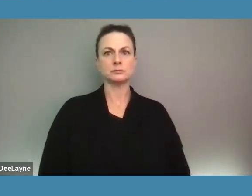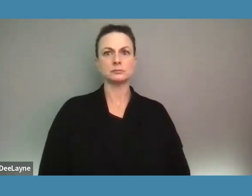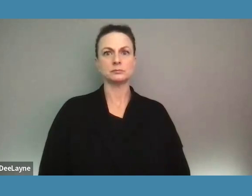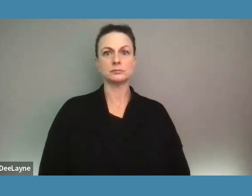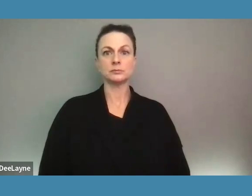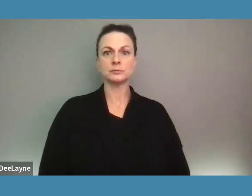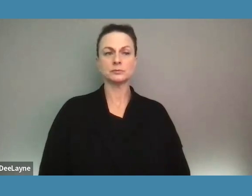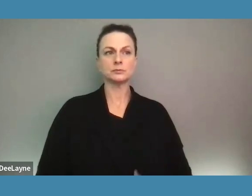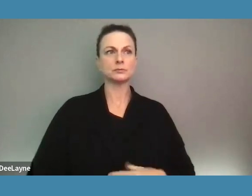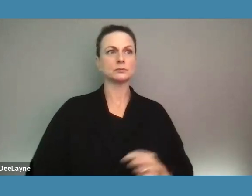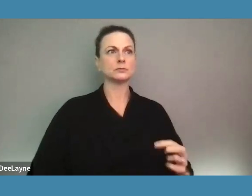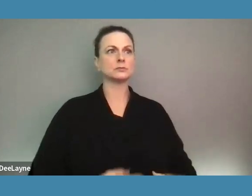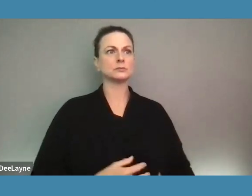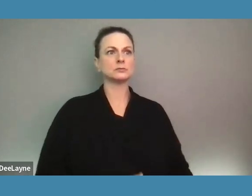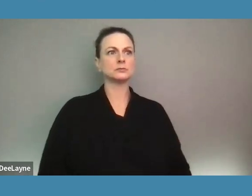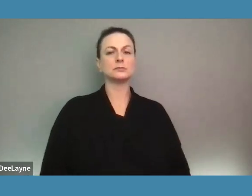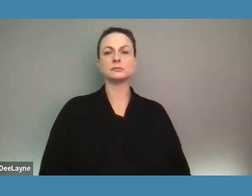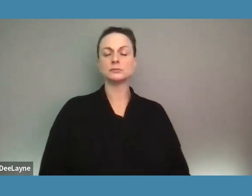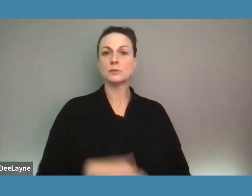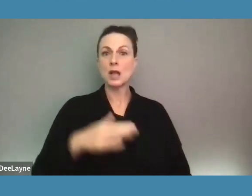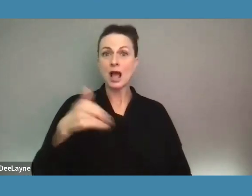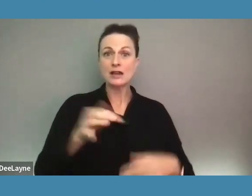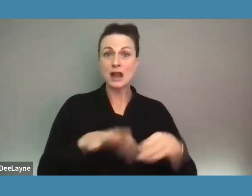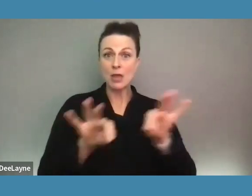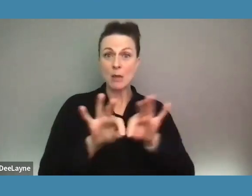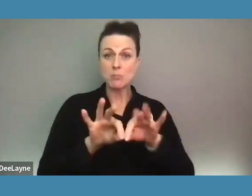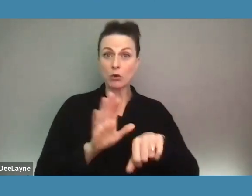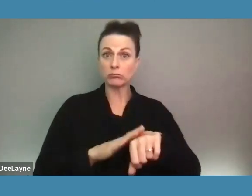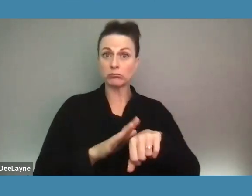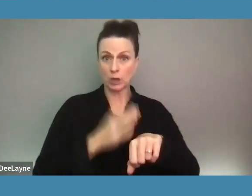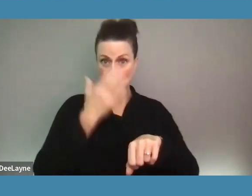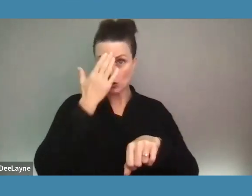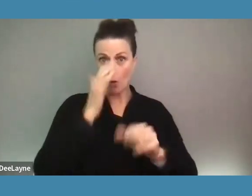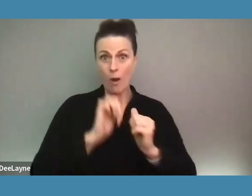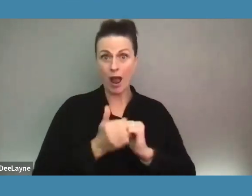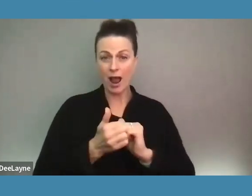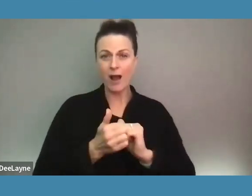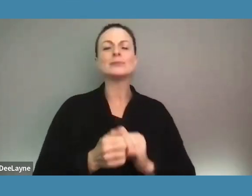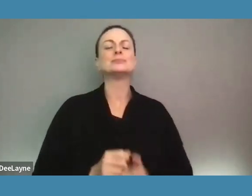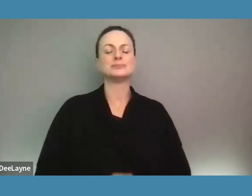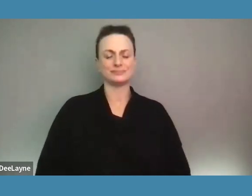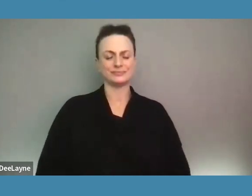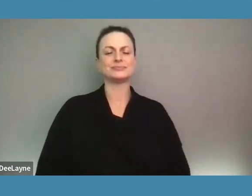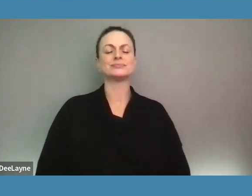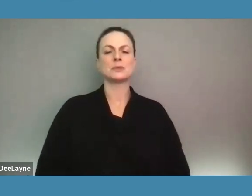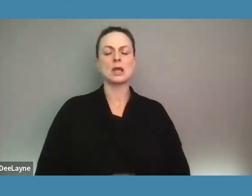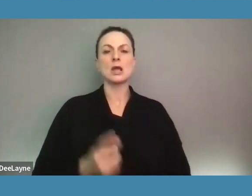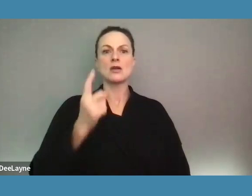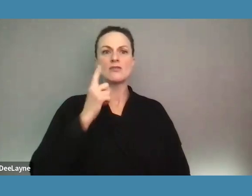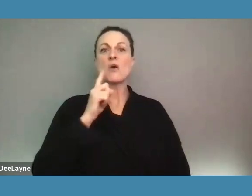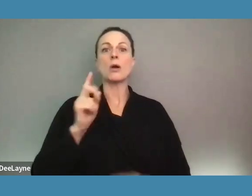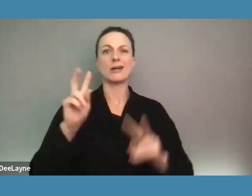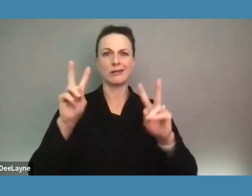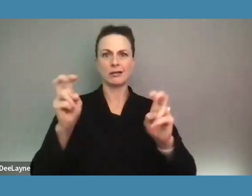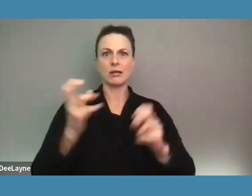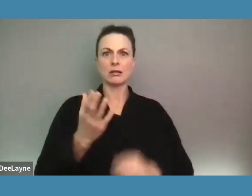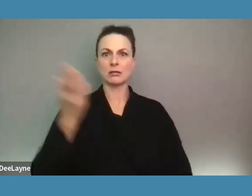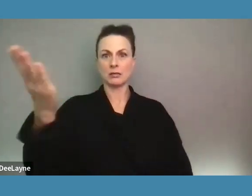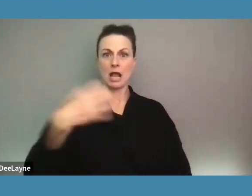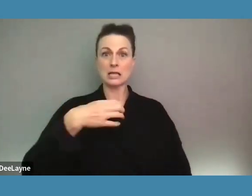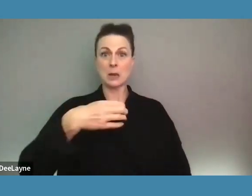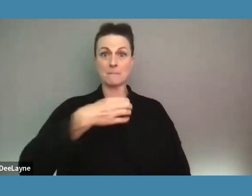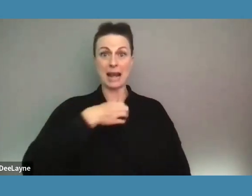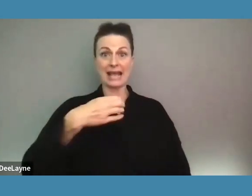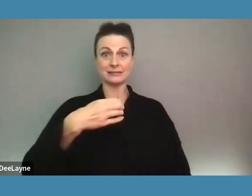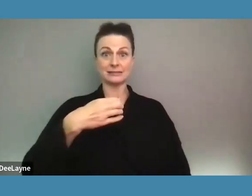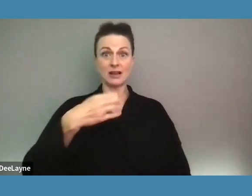So, another important thing to know how to do is how to make a voting access complaint if you feel that your rights